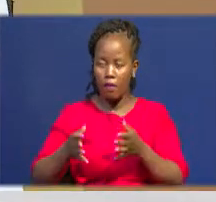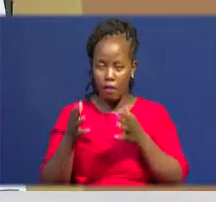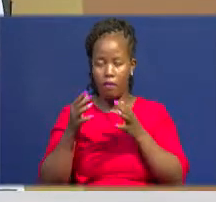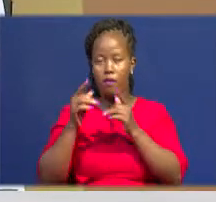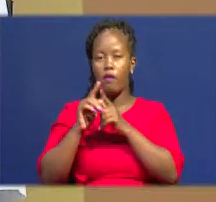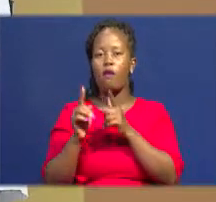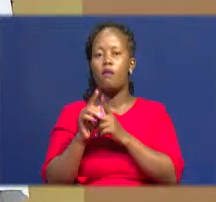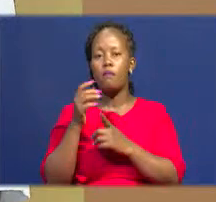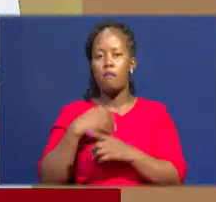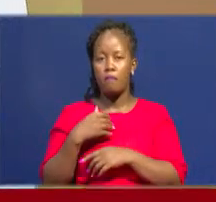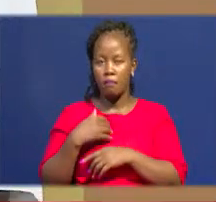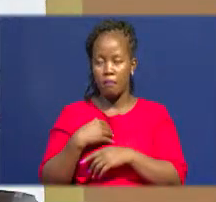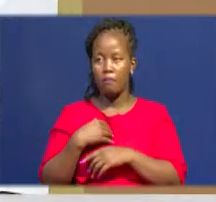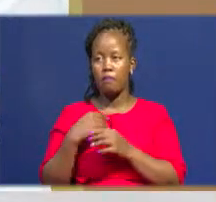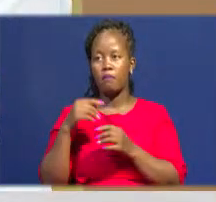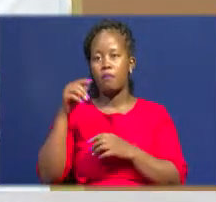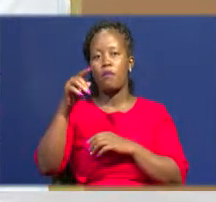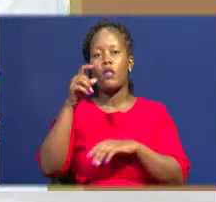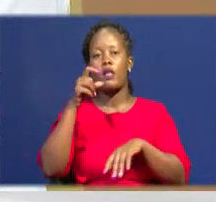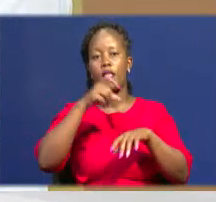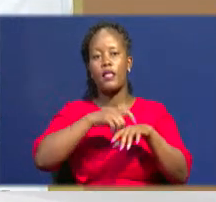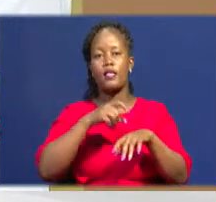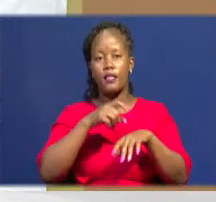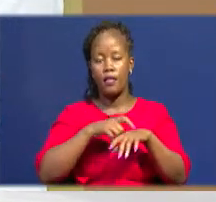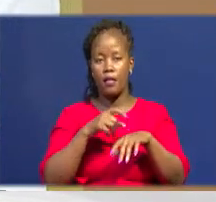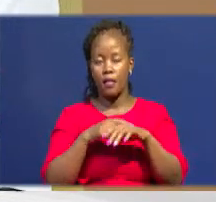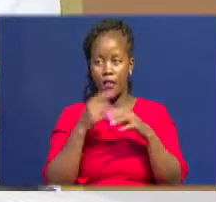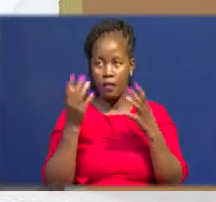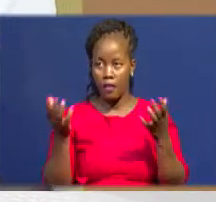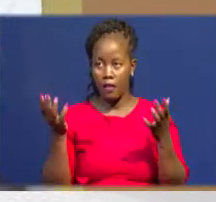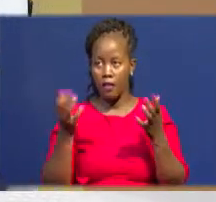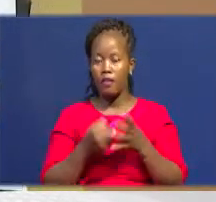VVIP. And that's the time when you need to get one too.